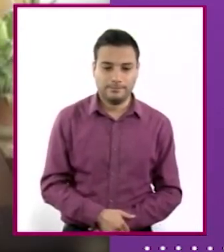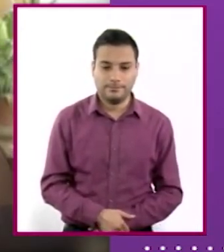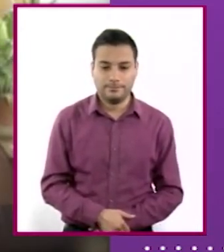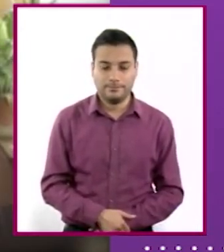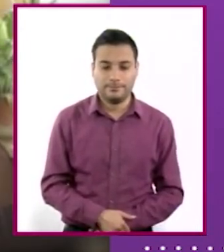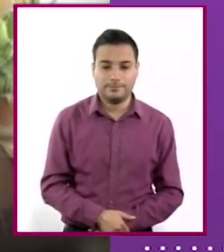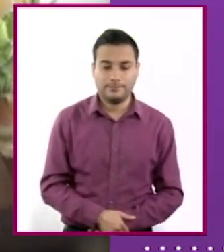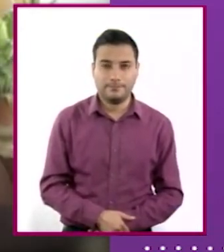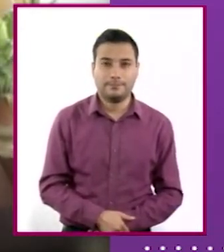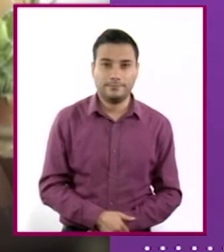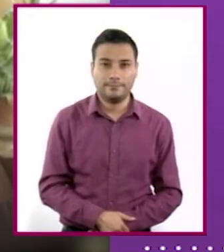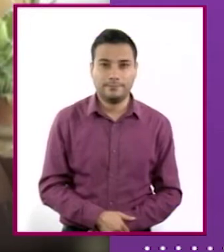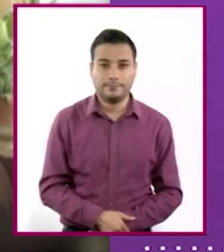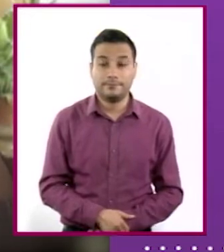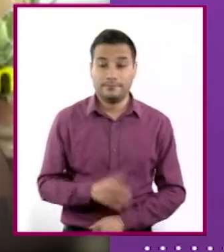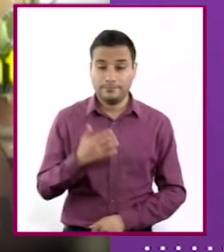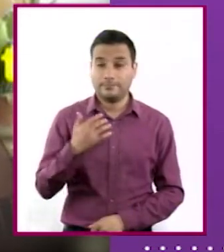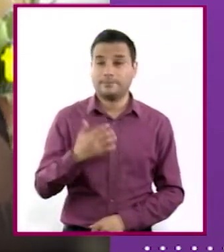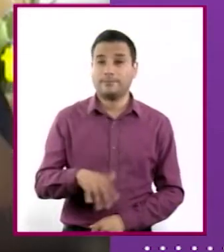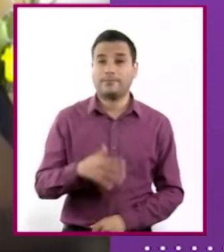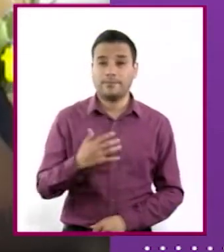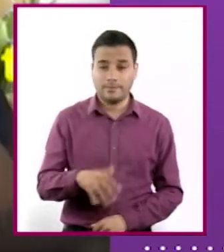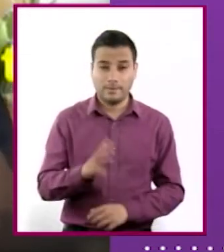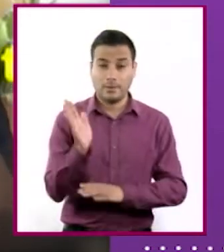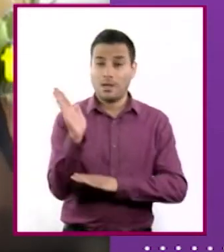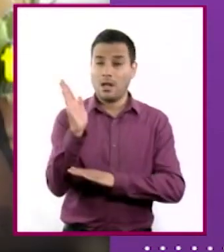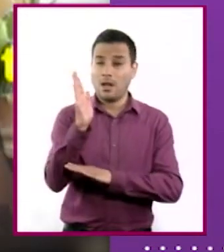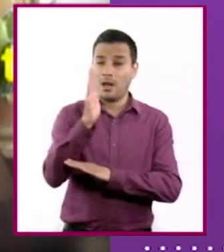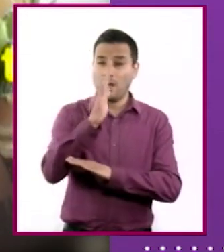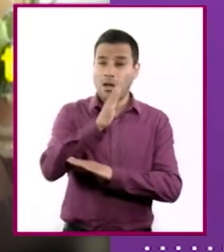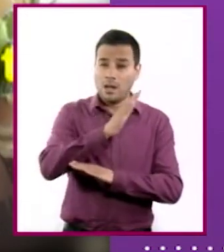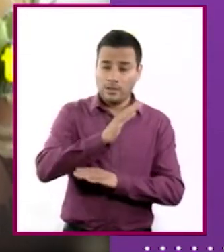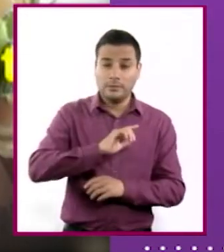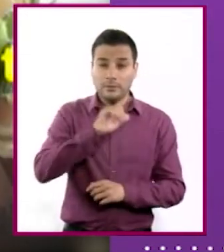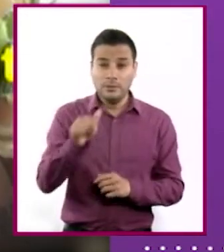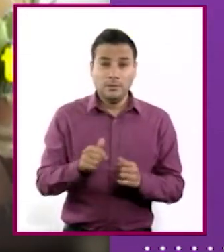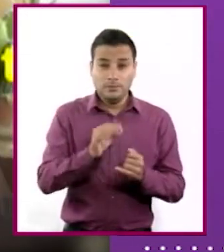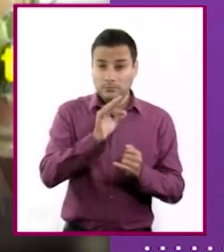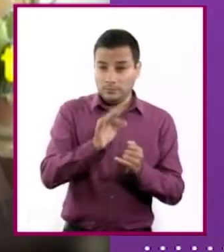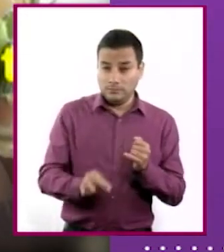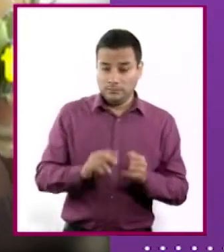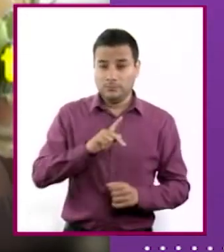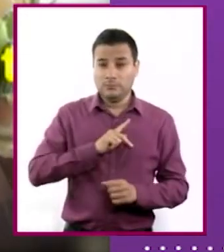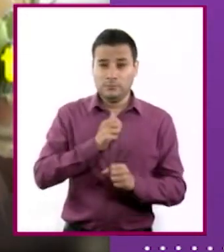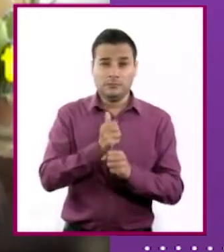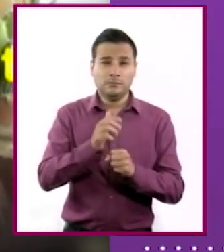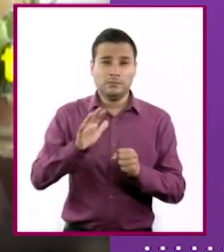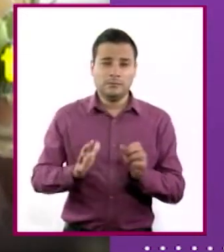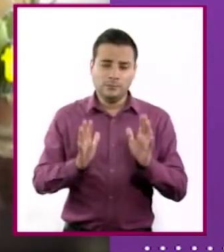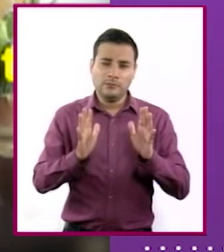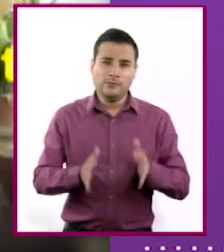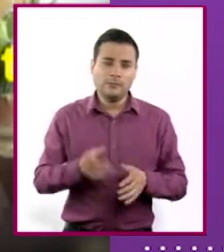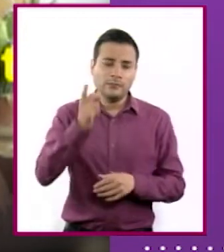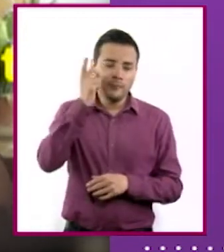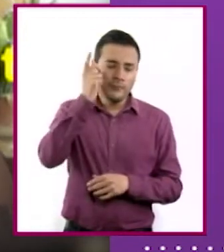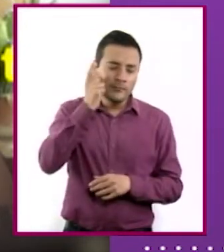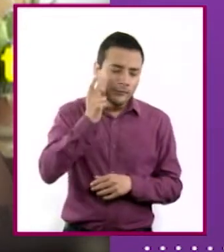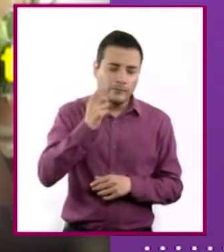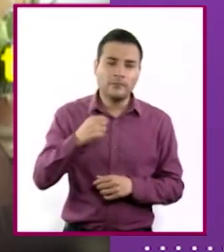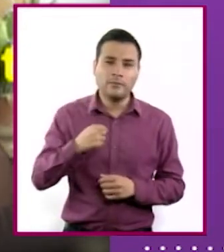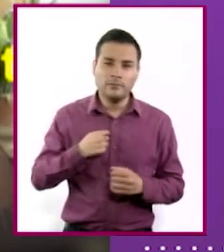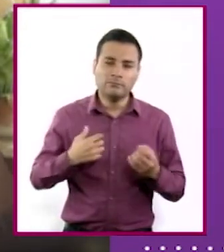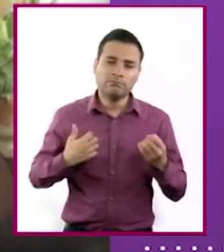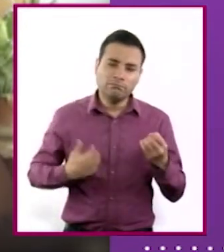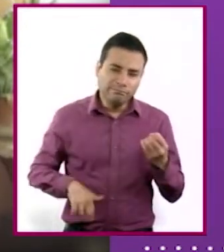It was a long day. Finally, my grandmother went to sleep and I played my guitar